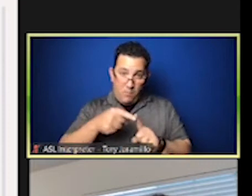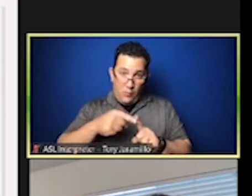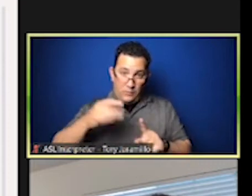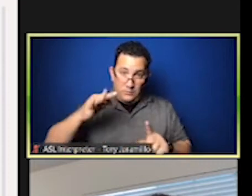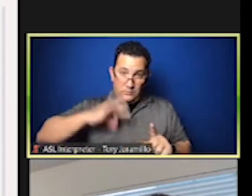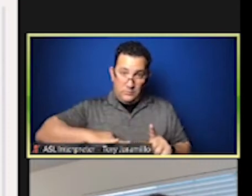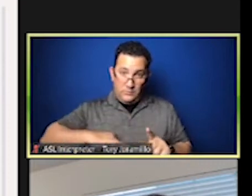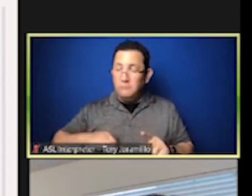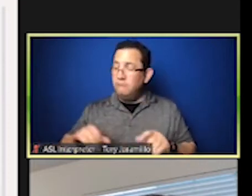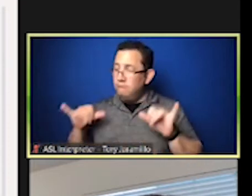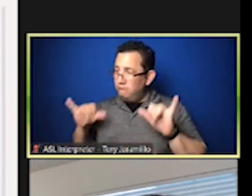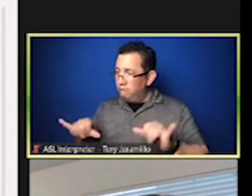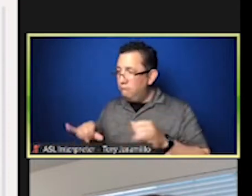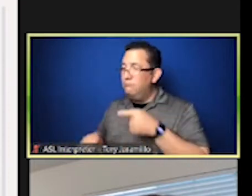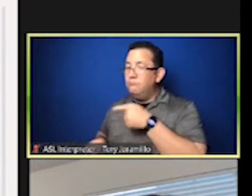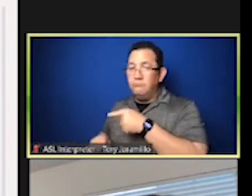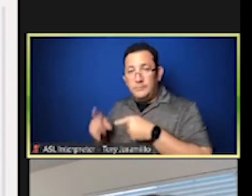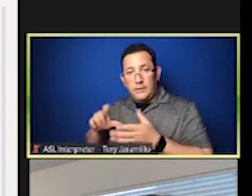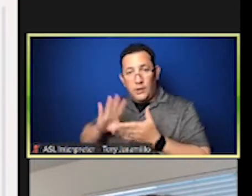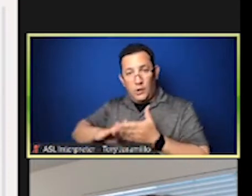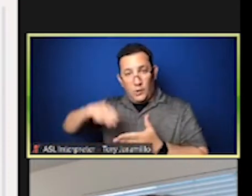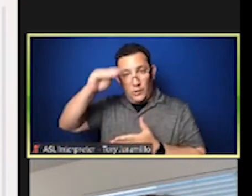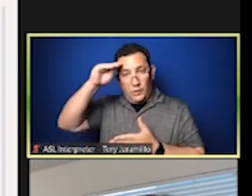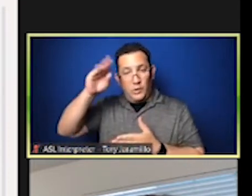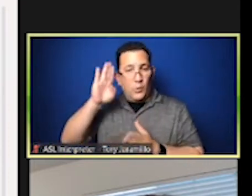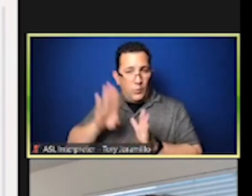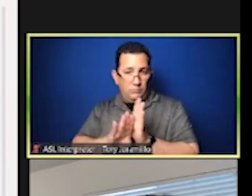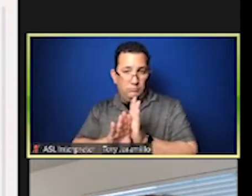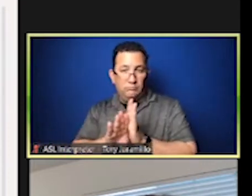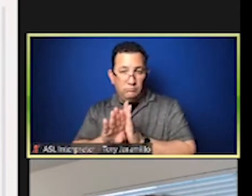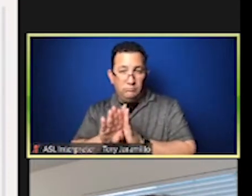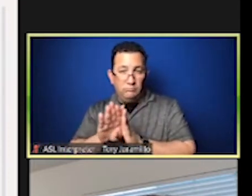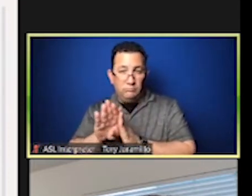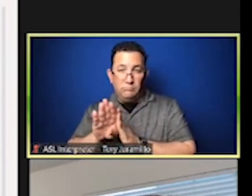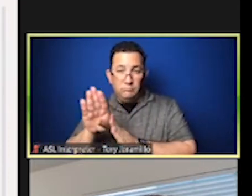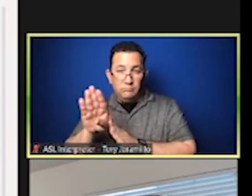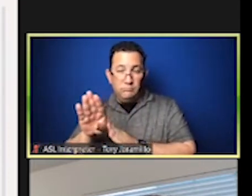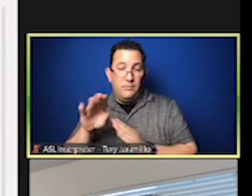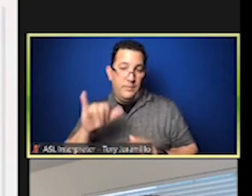the material. And that's how we grow as students.